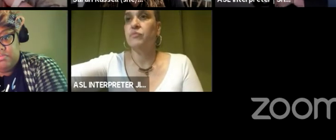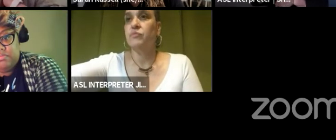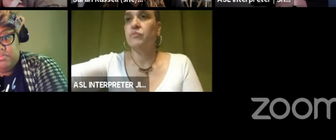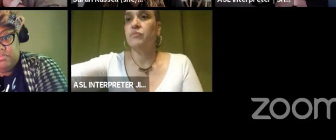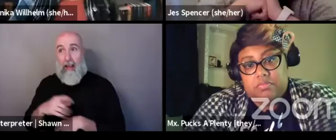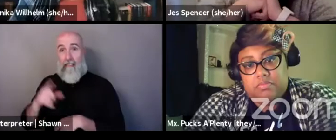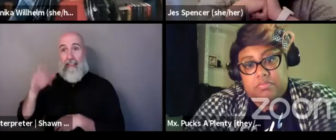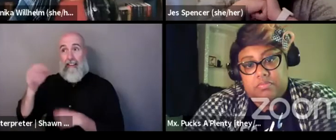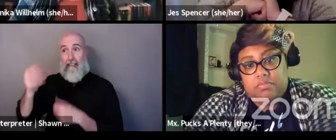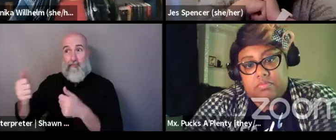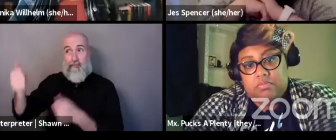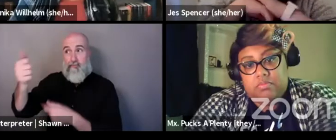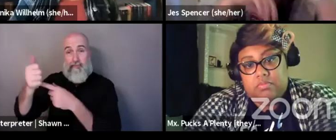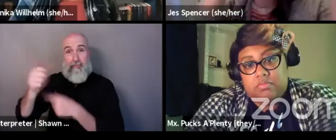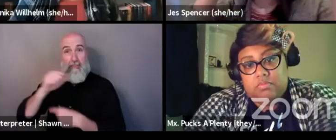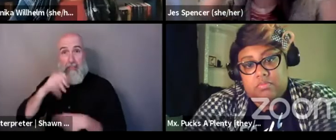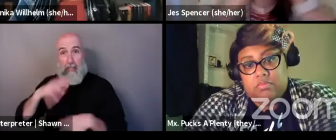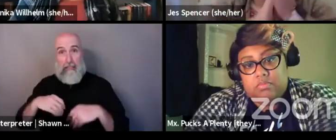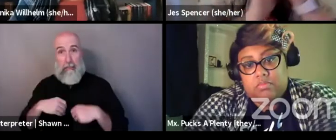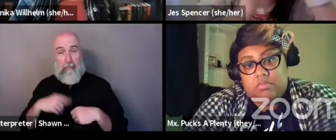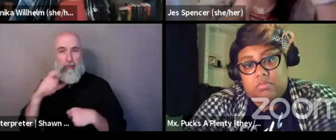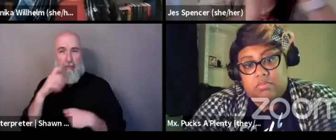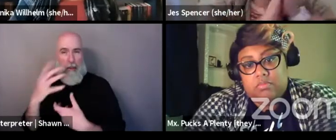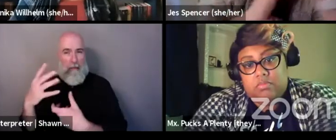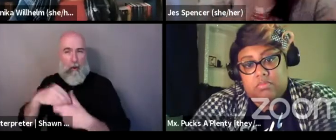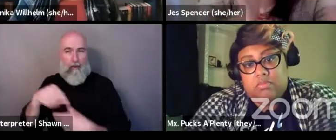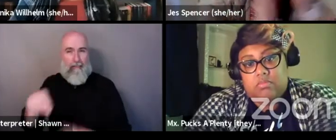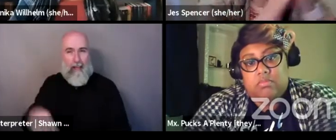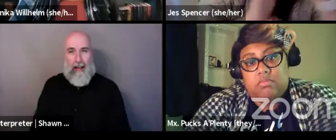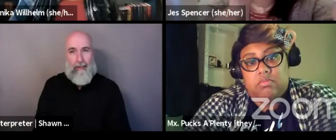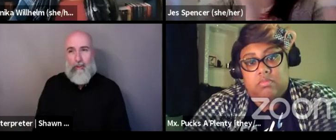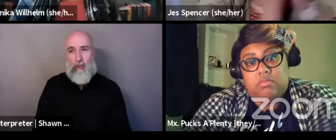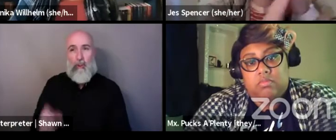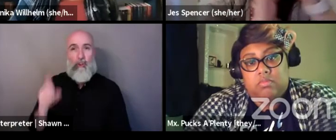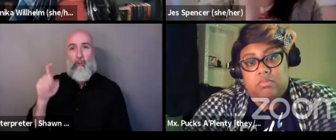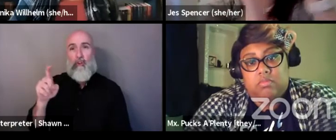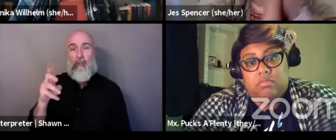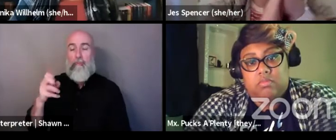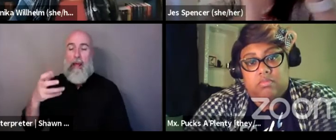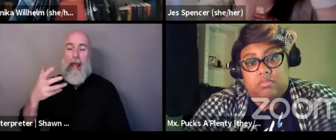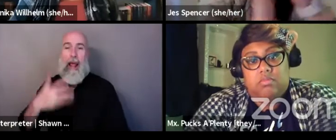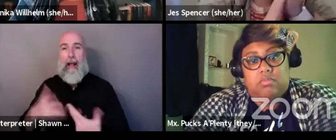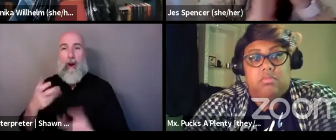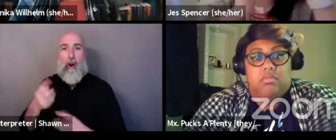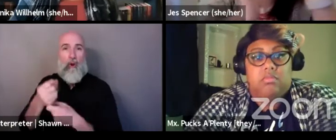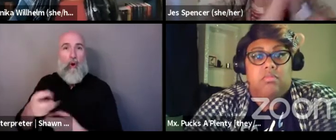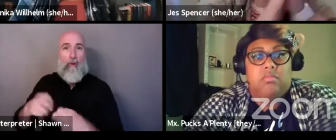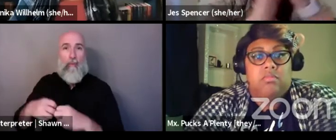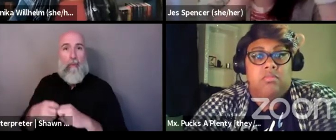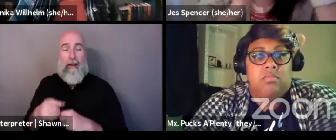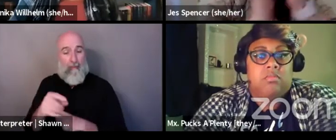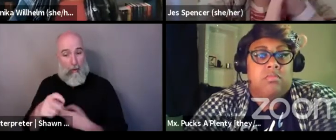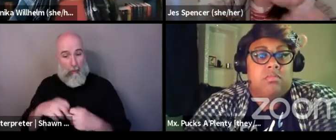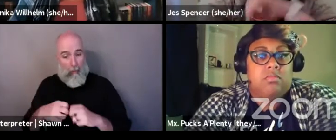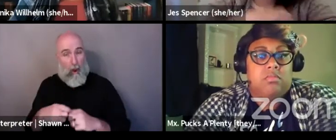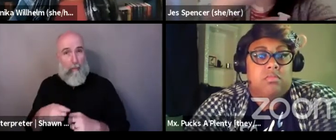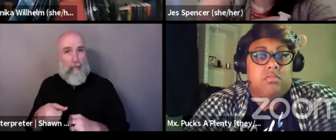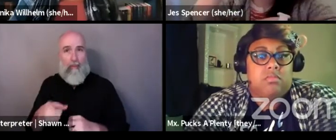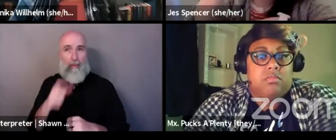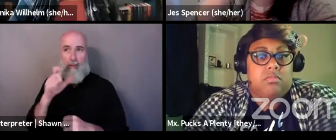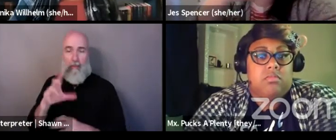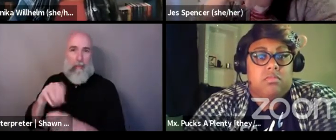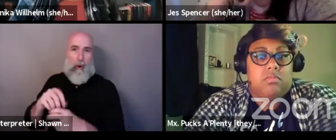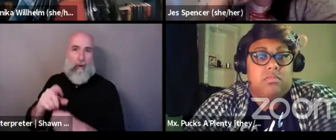down should not be a part of that. You shouldn't be able to just hang out there and cause problems. If you're going to be a problem, they should not be a part of your